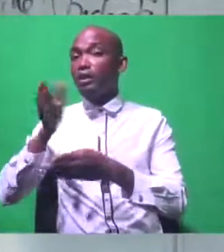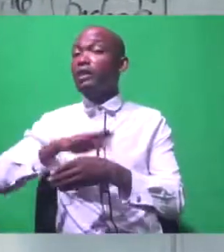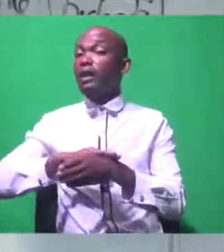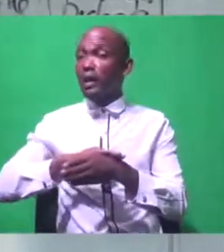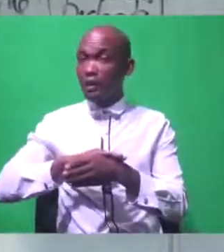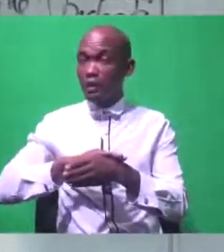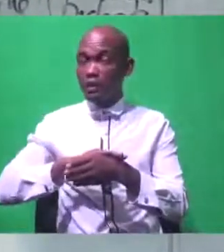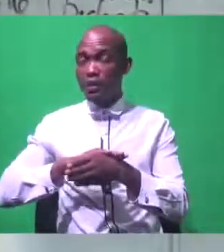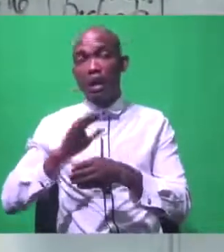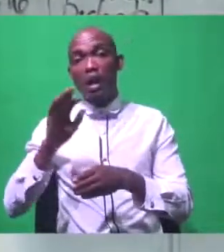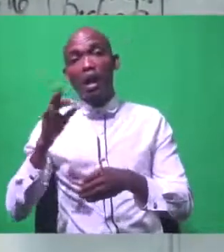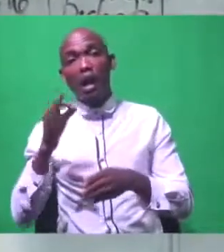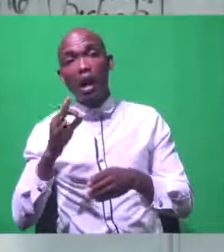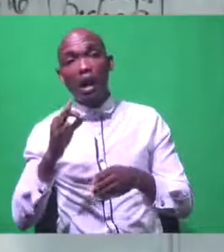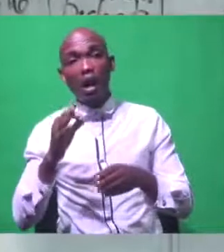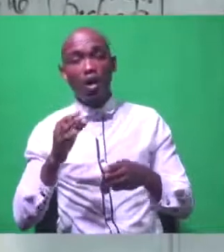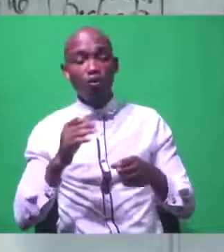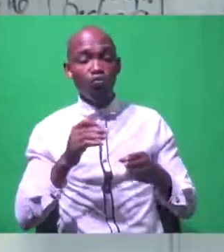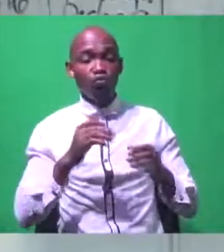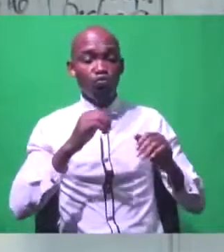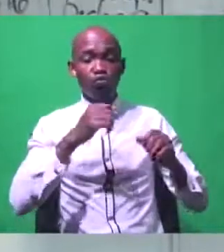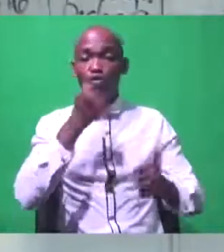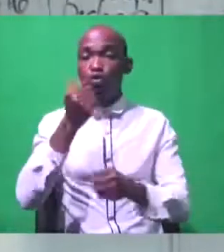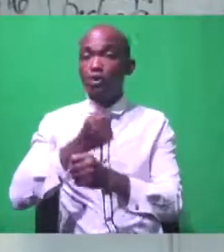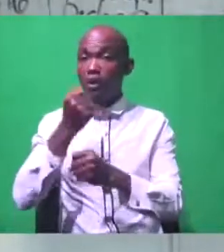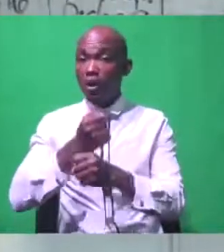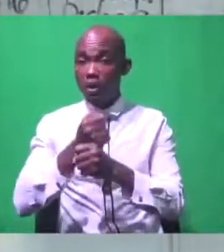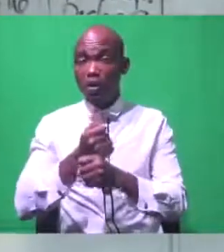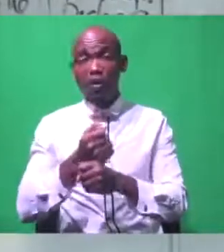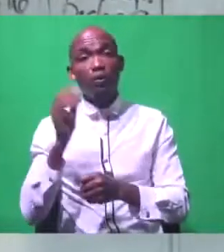how to deal with minerals, and some skills.